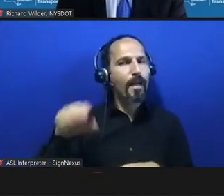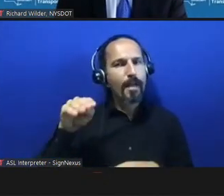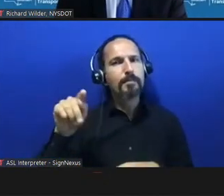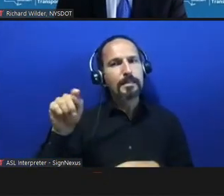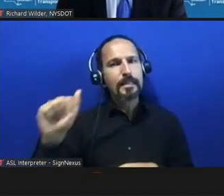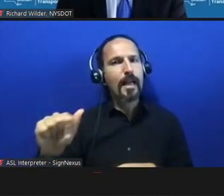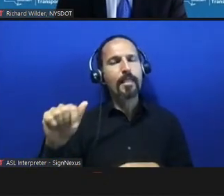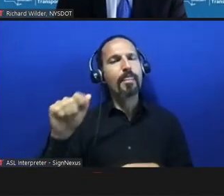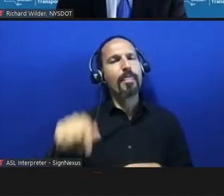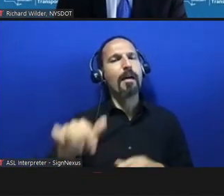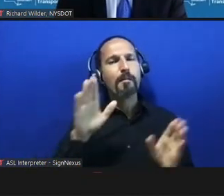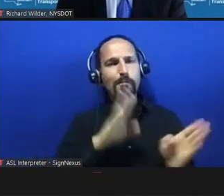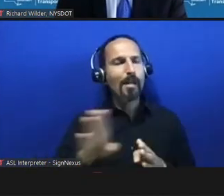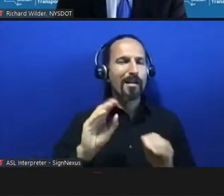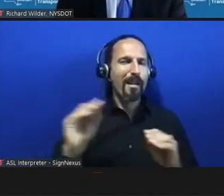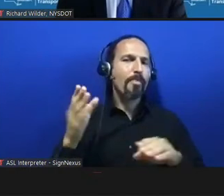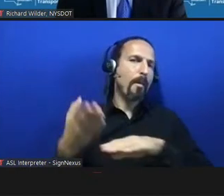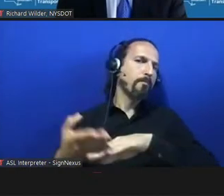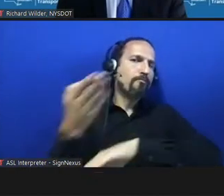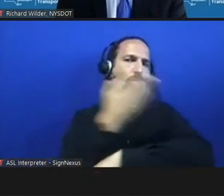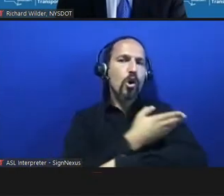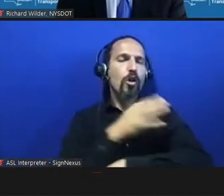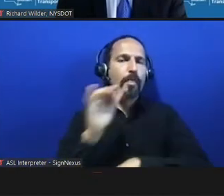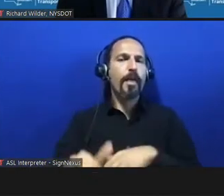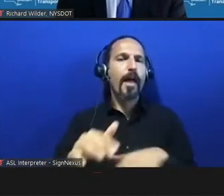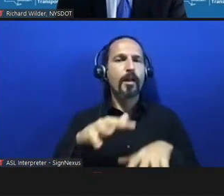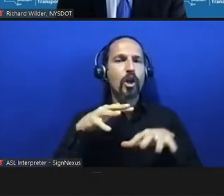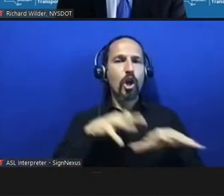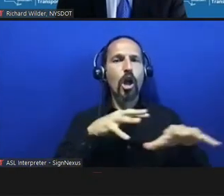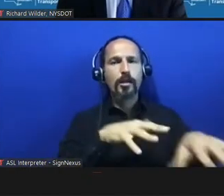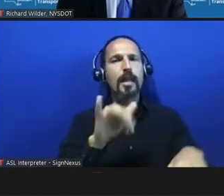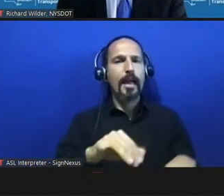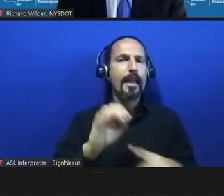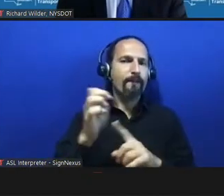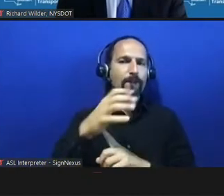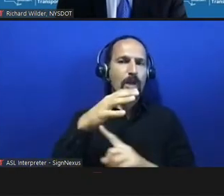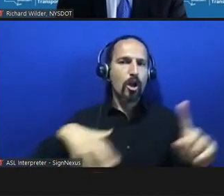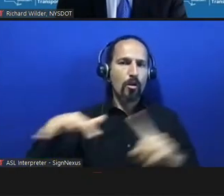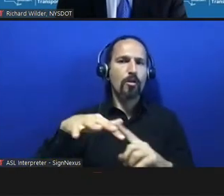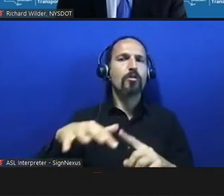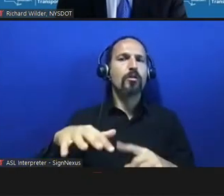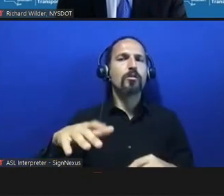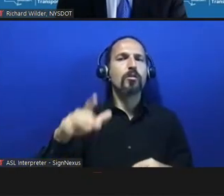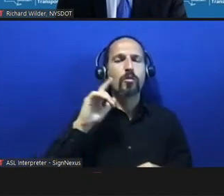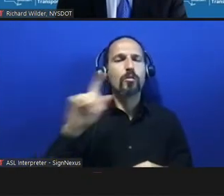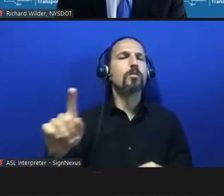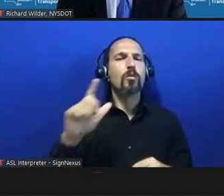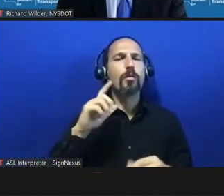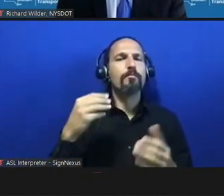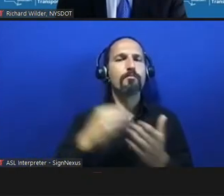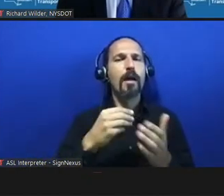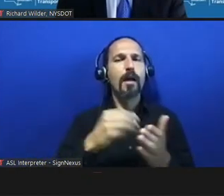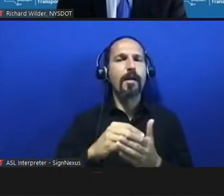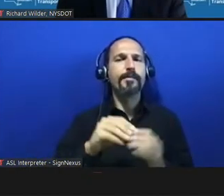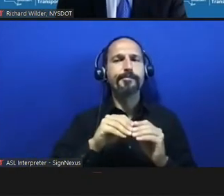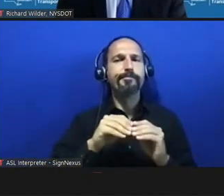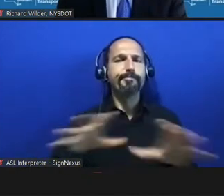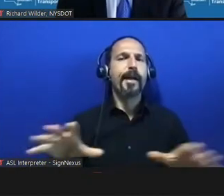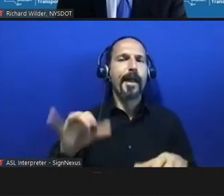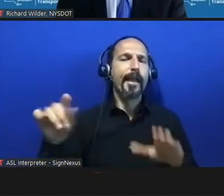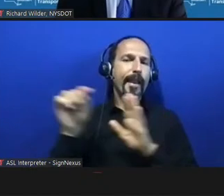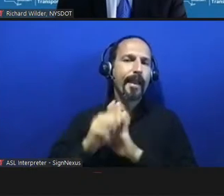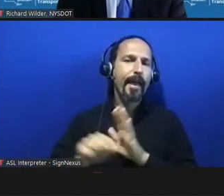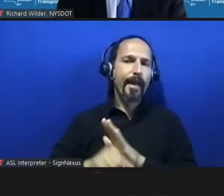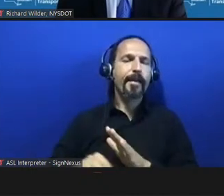the plan does nothing to improve the congestion and environment but merely redistribles negative effects of